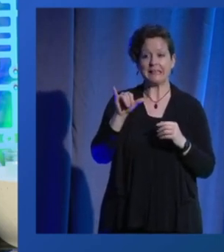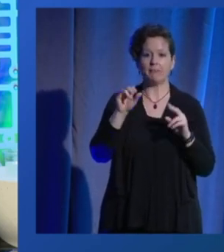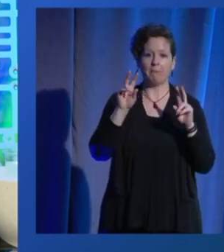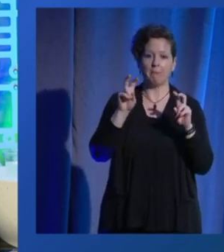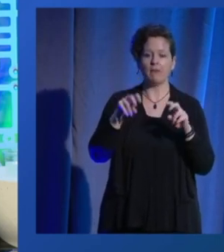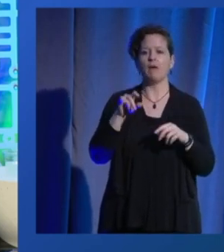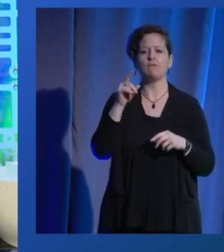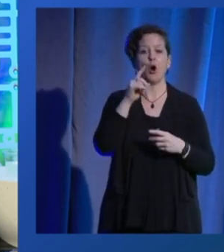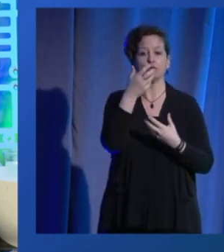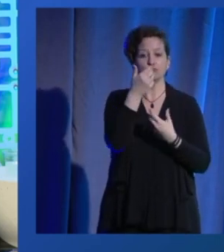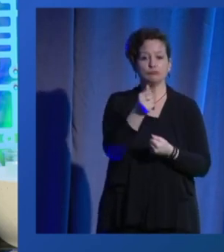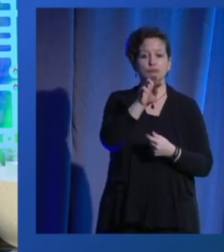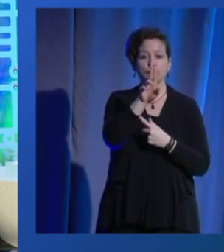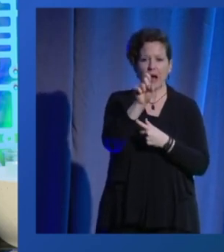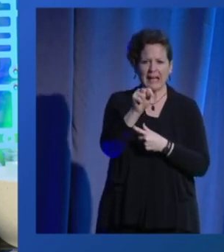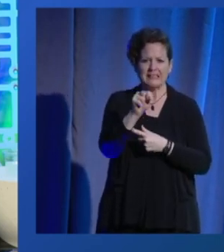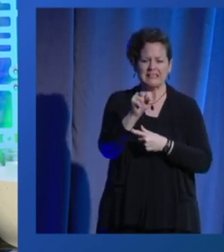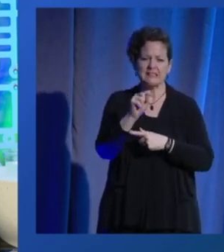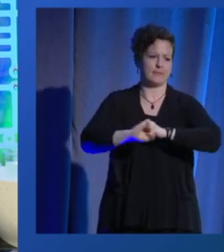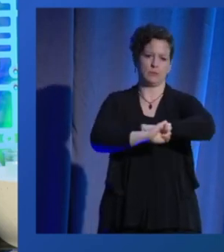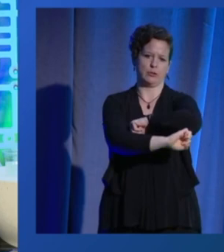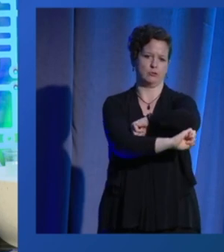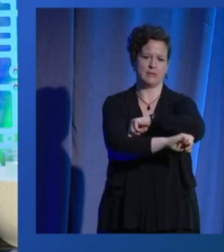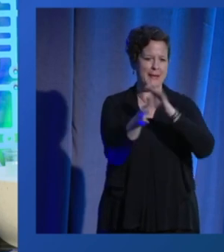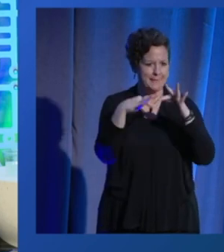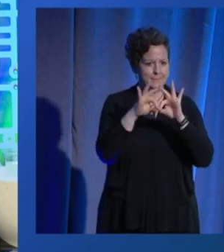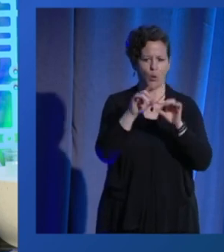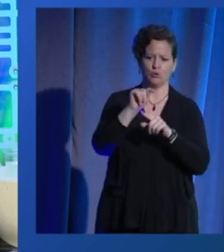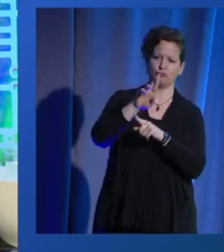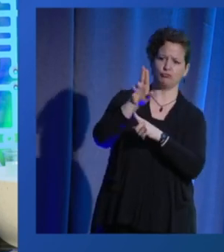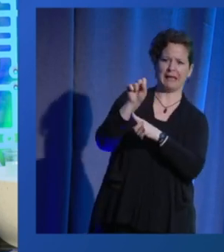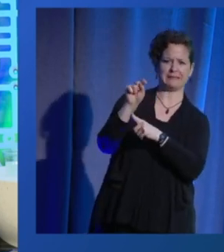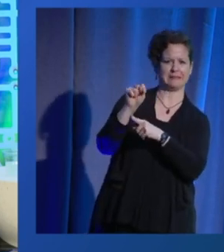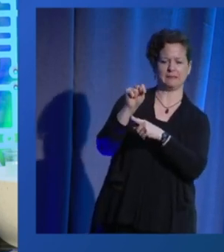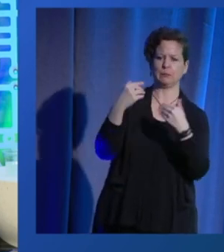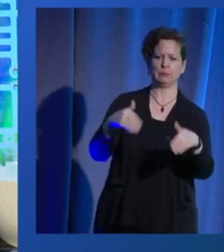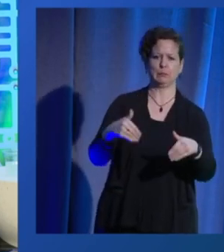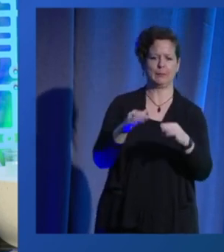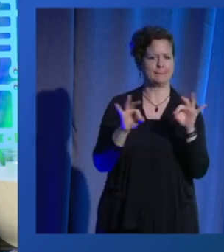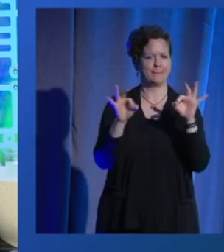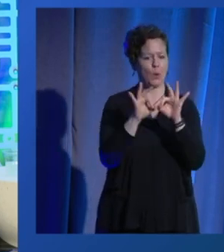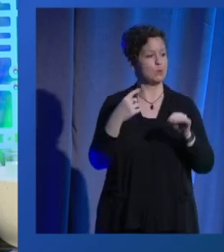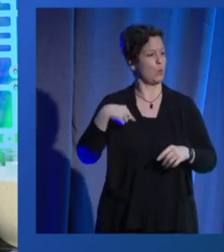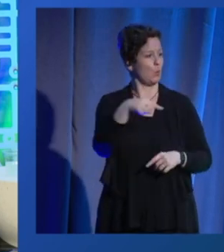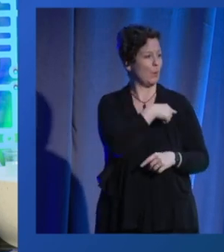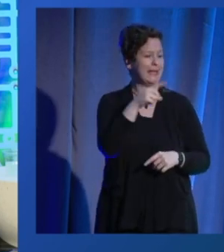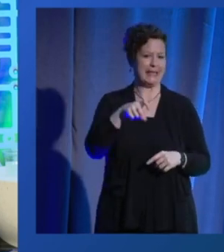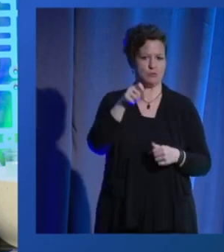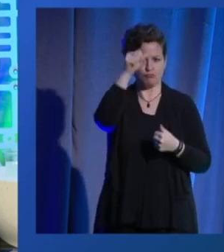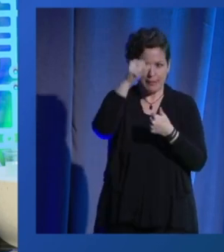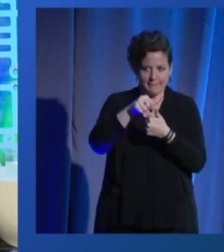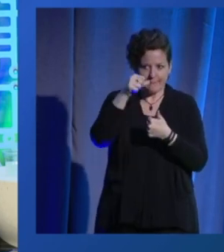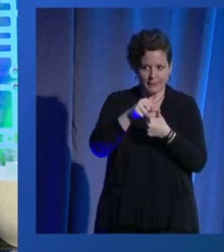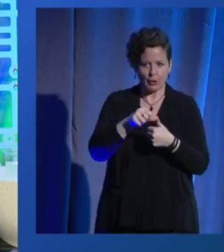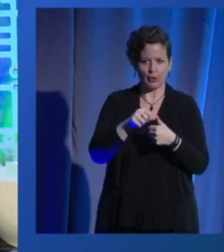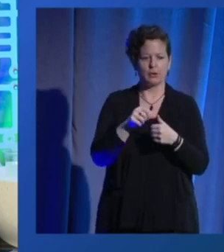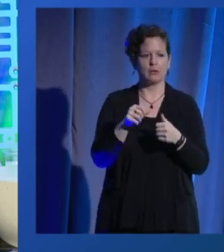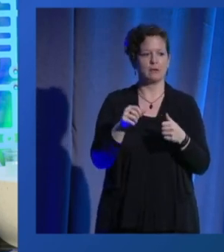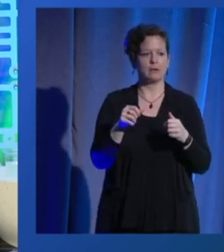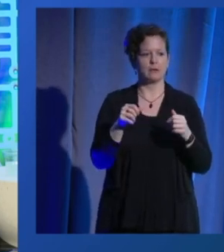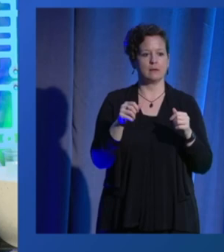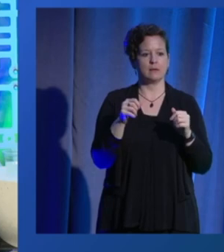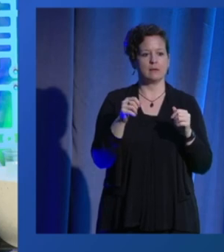foundational to every single thing that we do and so we just have to remind ourselves like can we be held